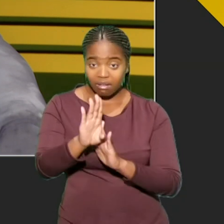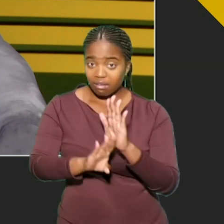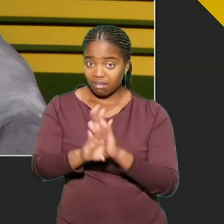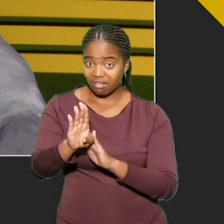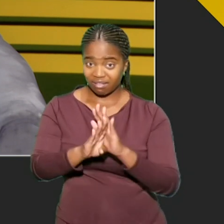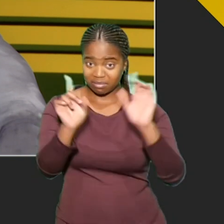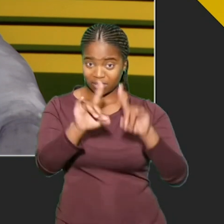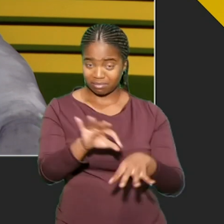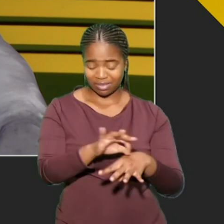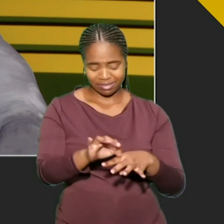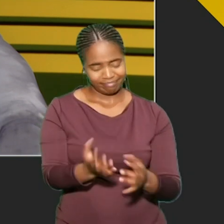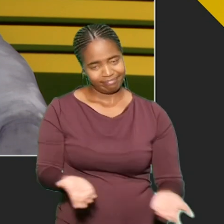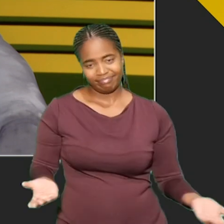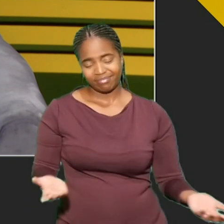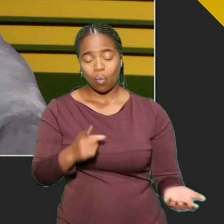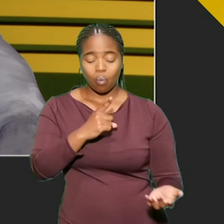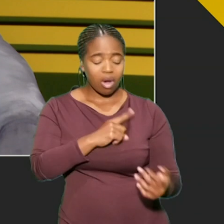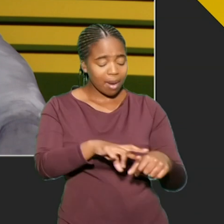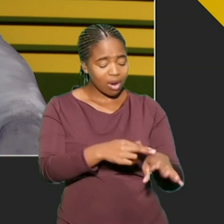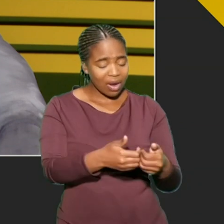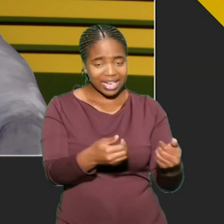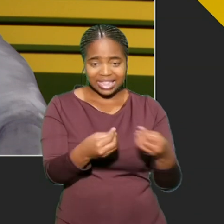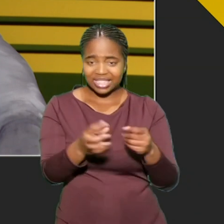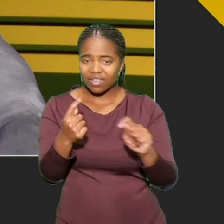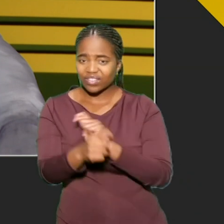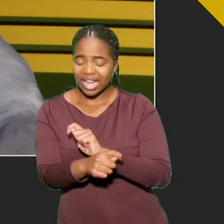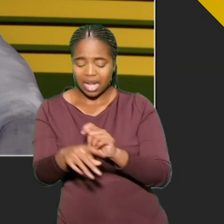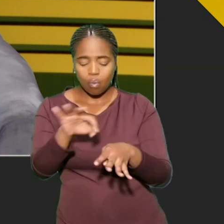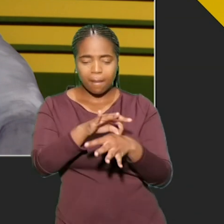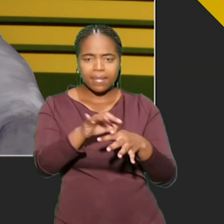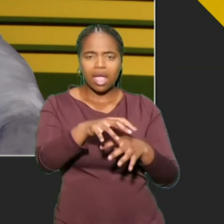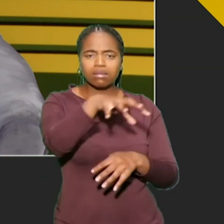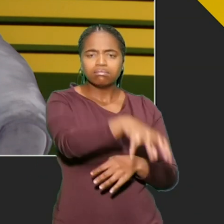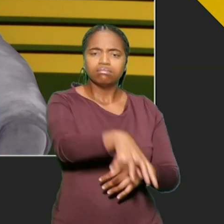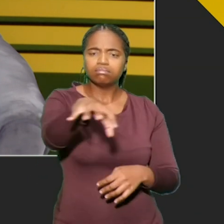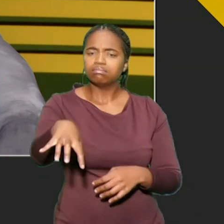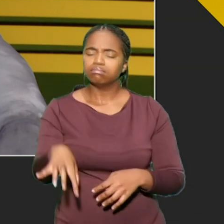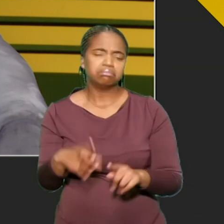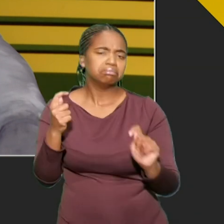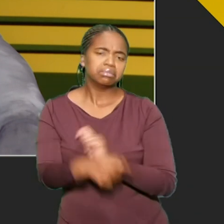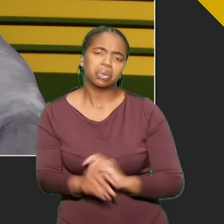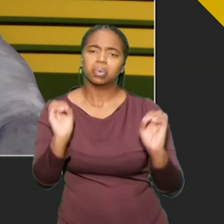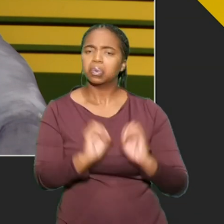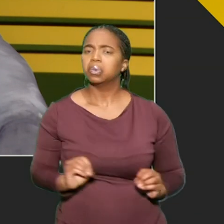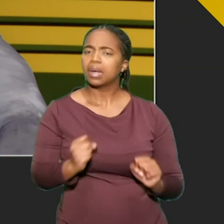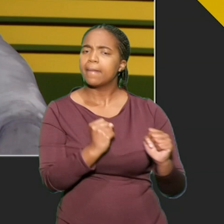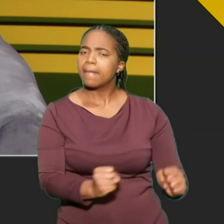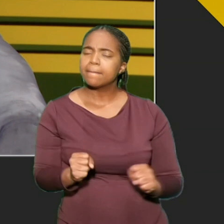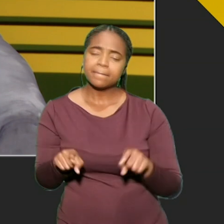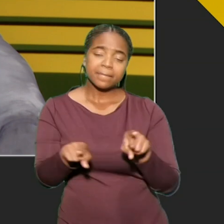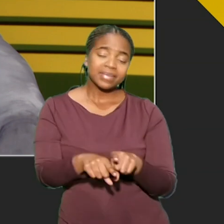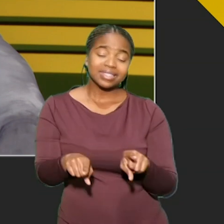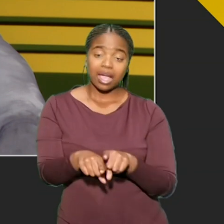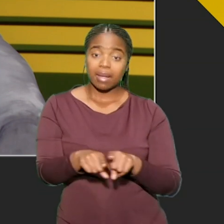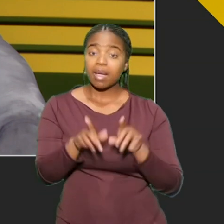spatial planning, which is a legacy of the apartheid system. Now, experts who have been doing research in this space and having to report to the